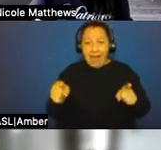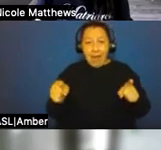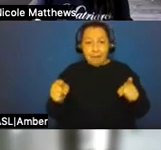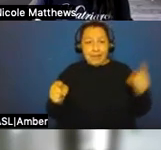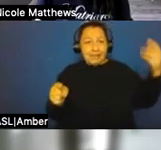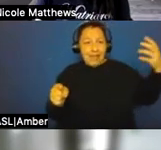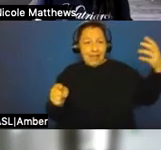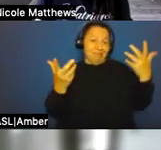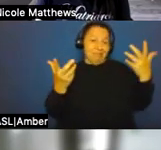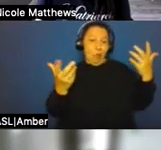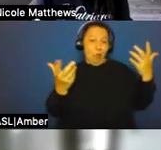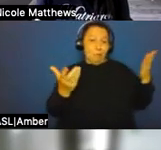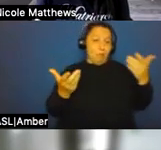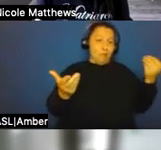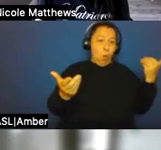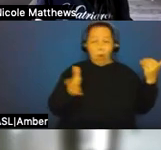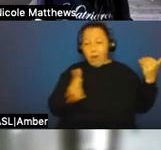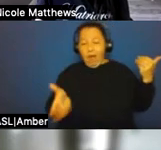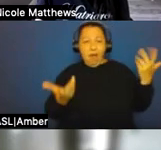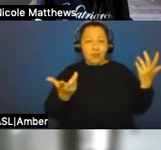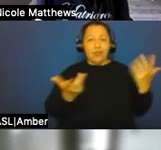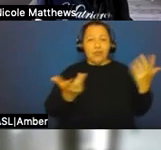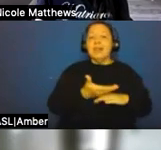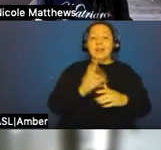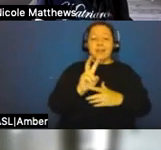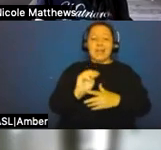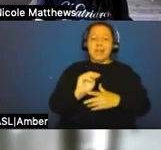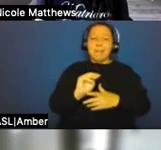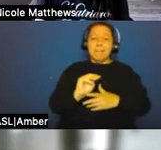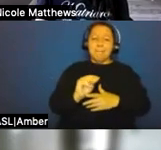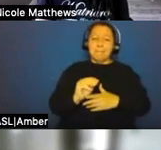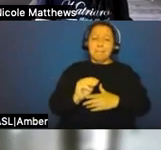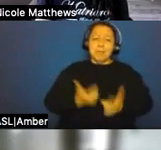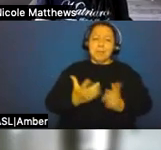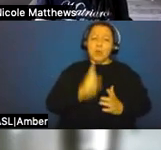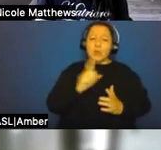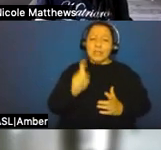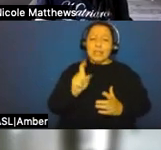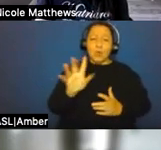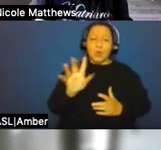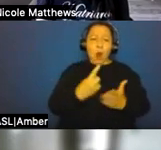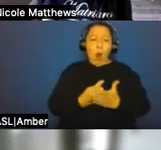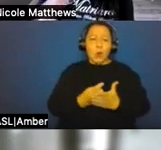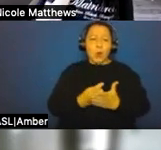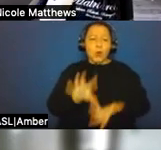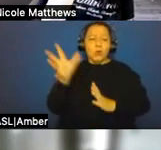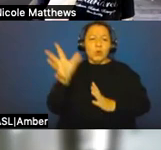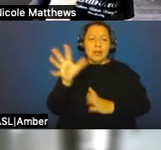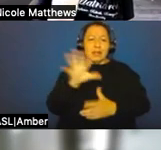So victims really need a 24-hour crisis intervention response. They need to be able